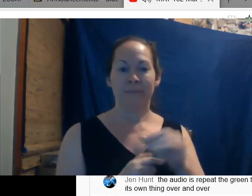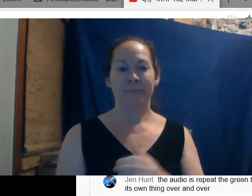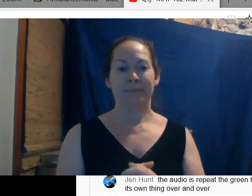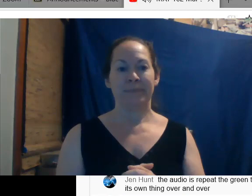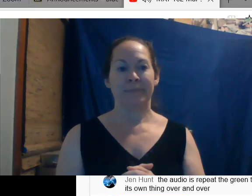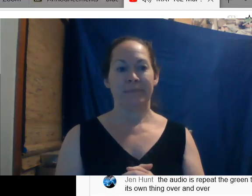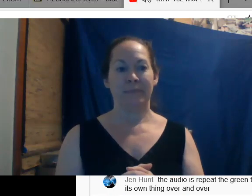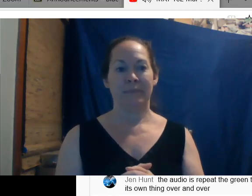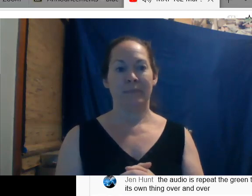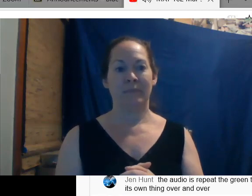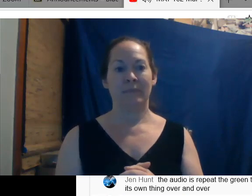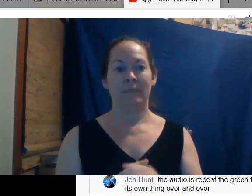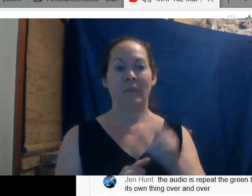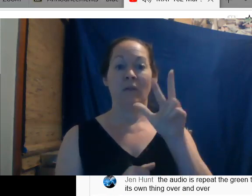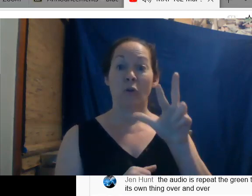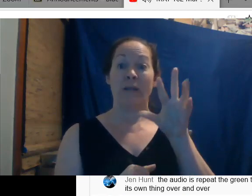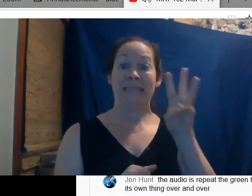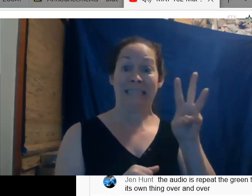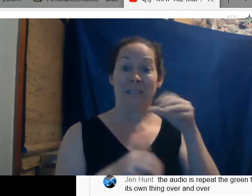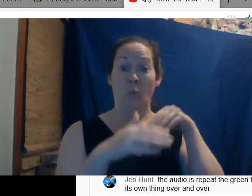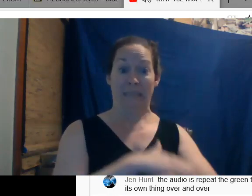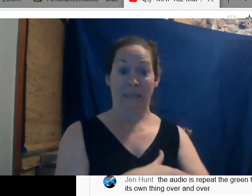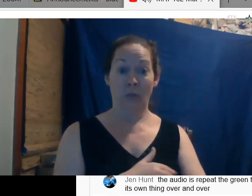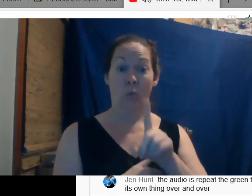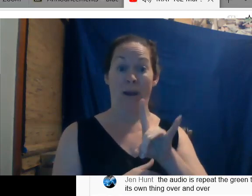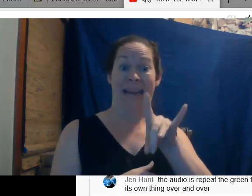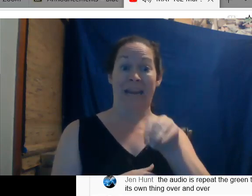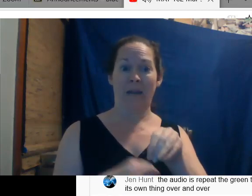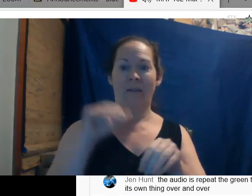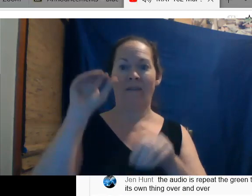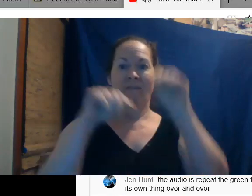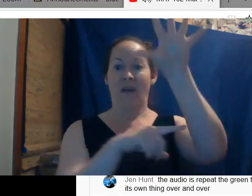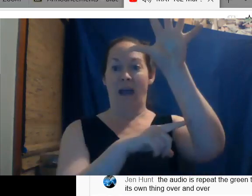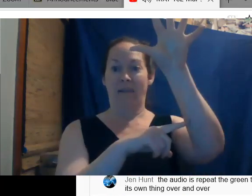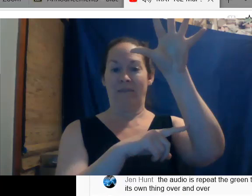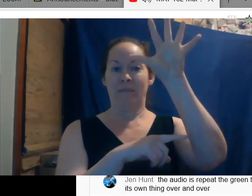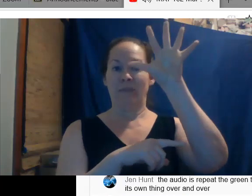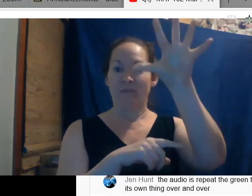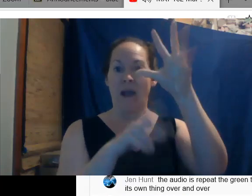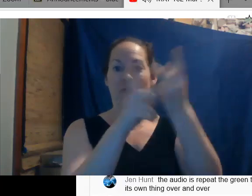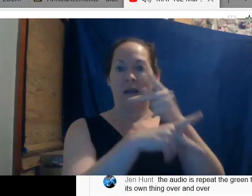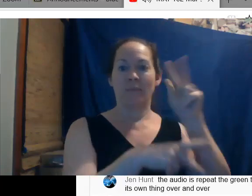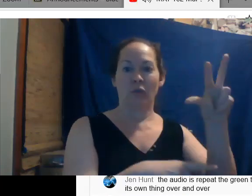And 36 goes in that 5 times. 5 times 6 is 0. Carry my 3.